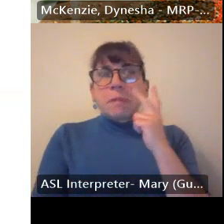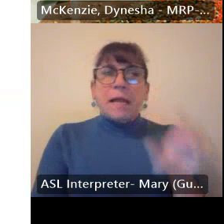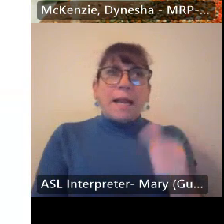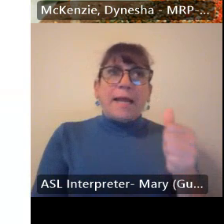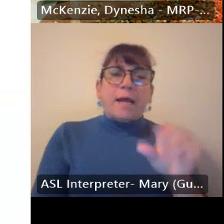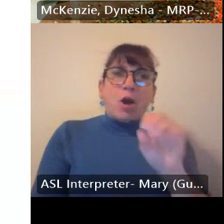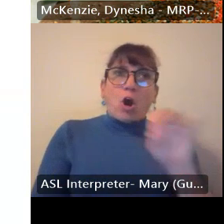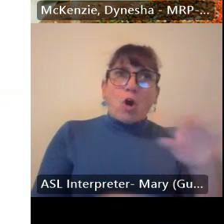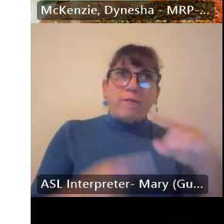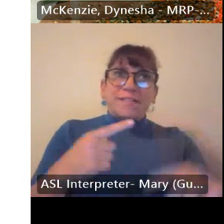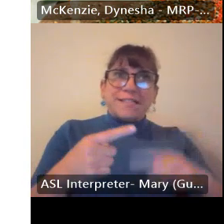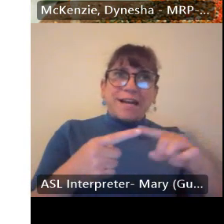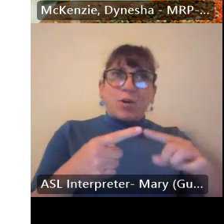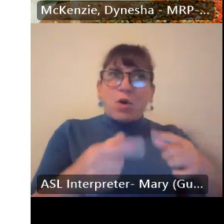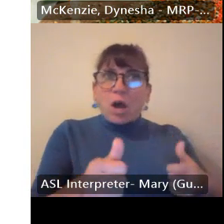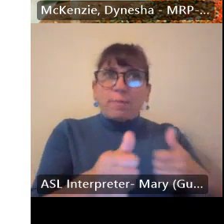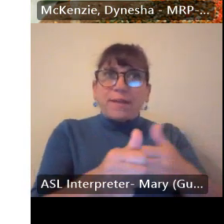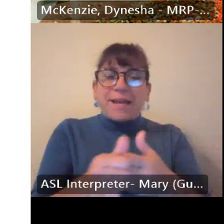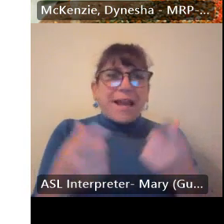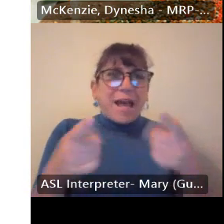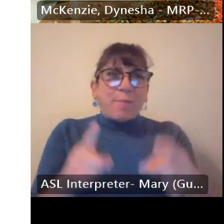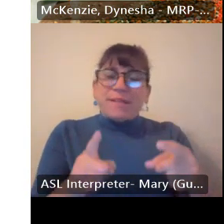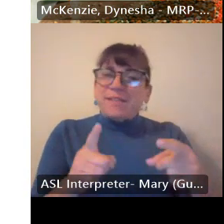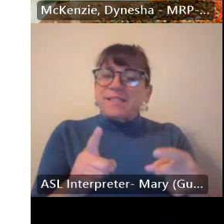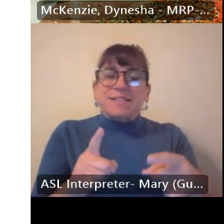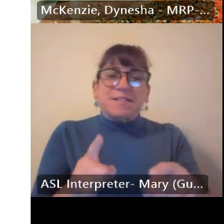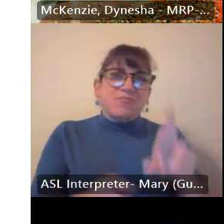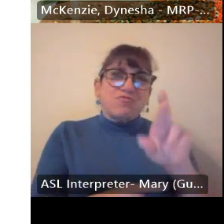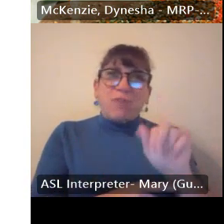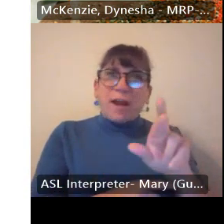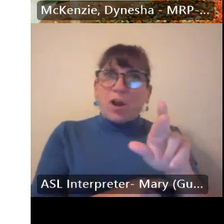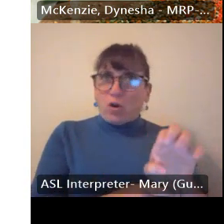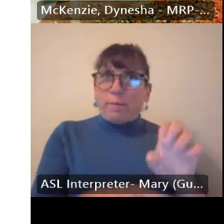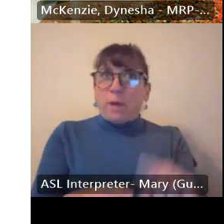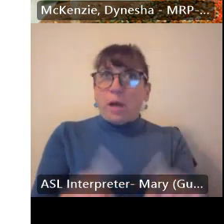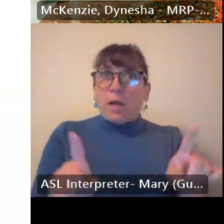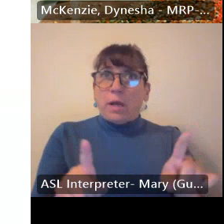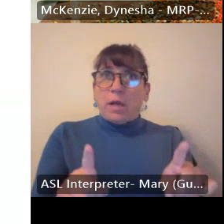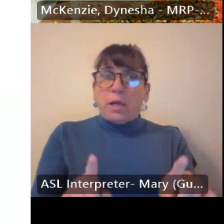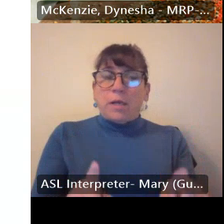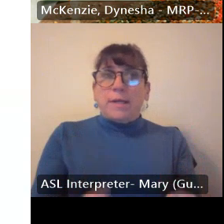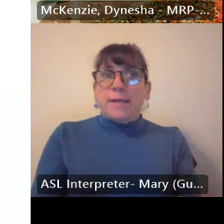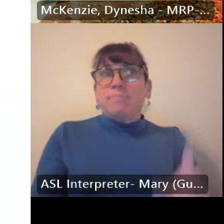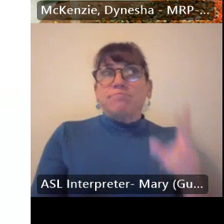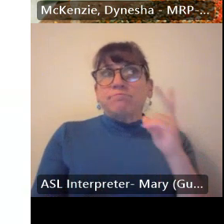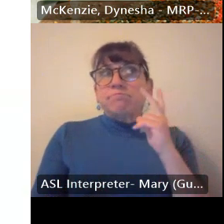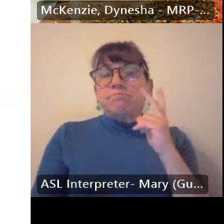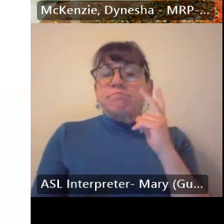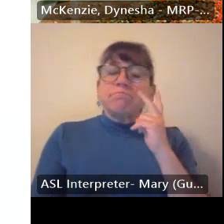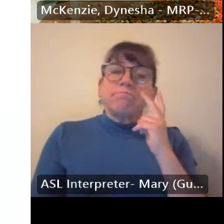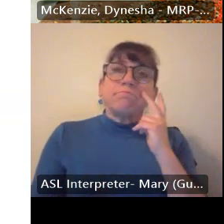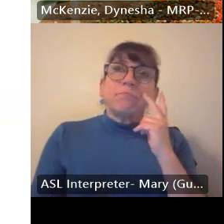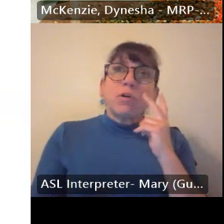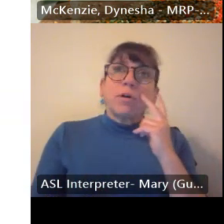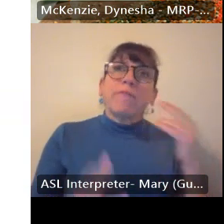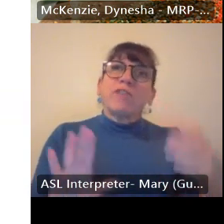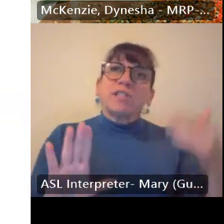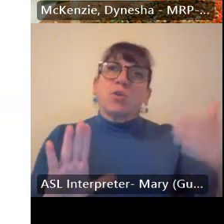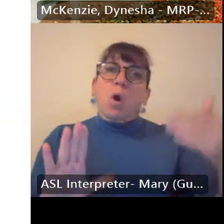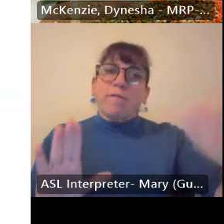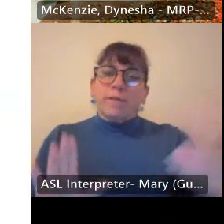off-cycle updates. That happens very rarely, but just keep an eye out every so often. All right, next slide,